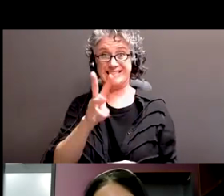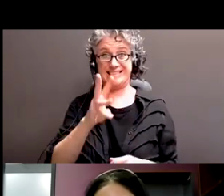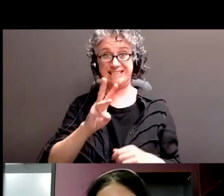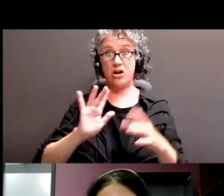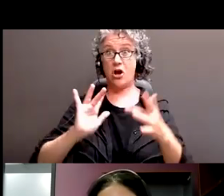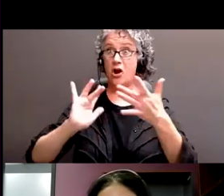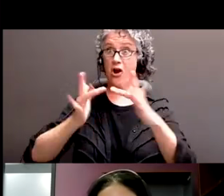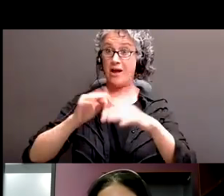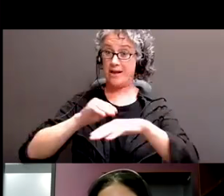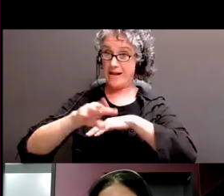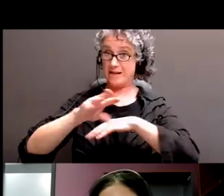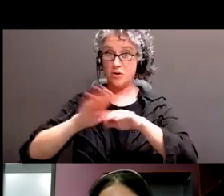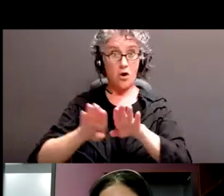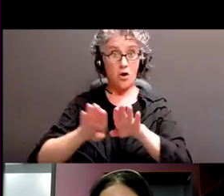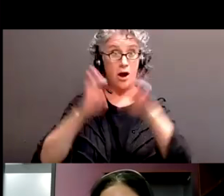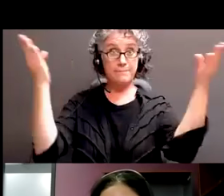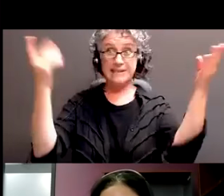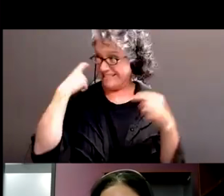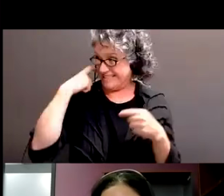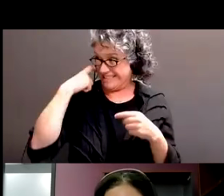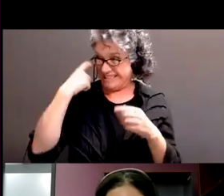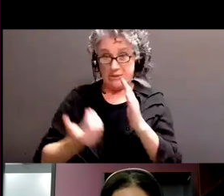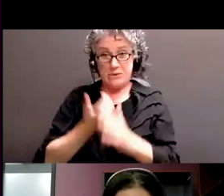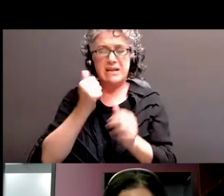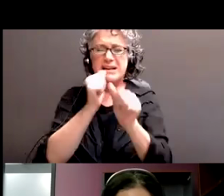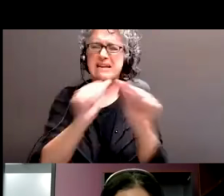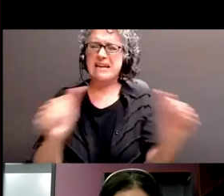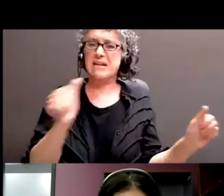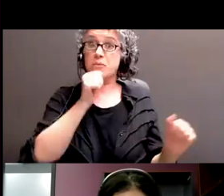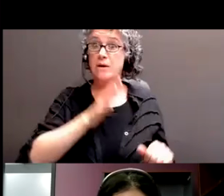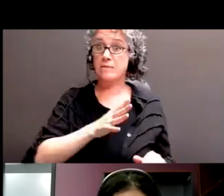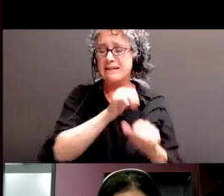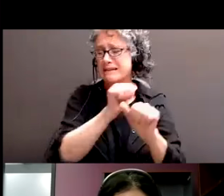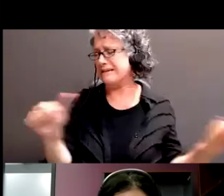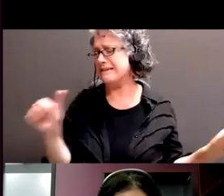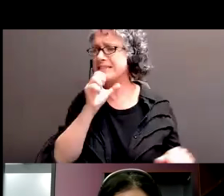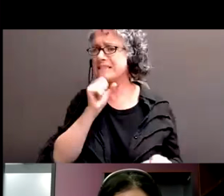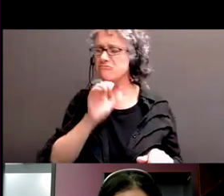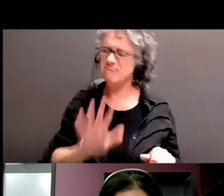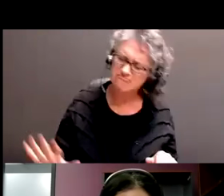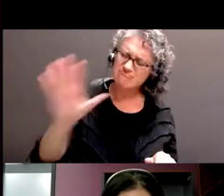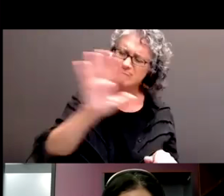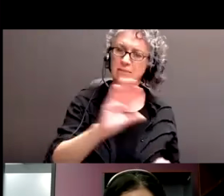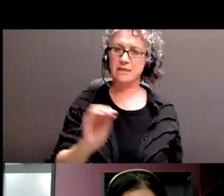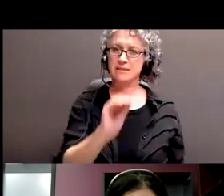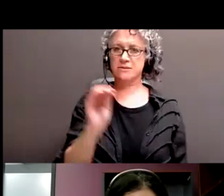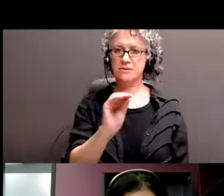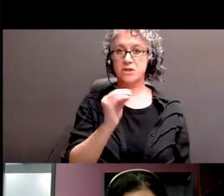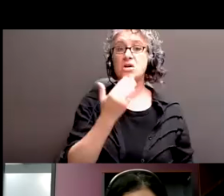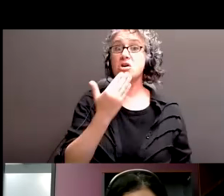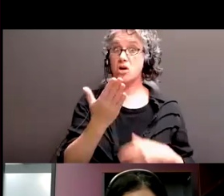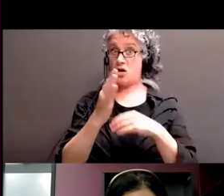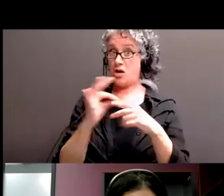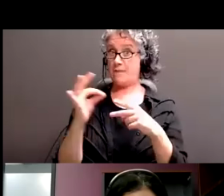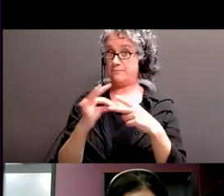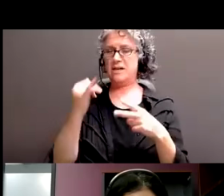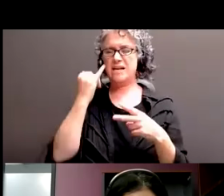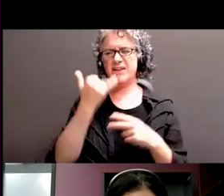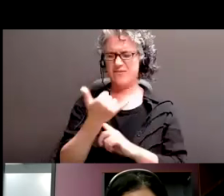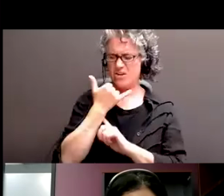is available to any woman or senior in Ontario. And it's a good option if you're not comfortable using the